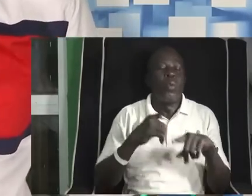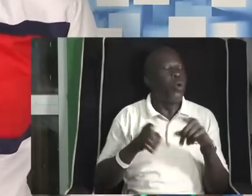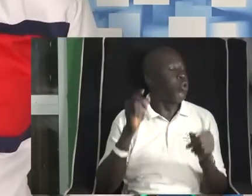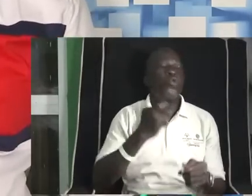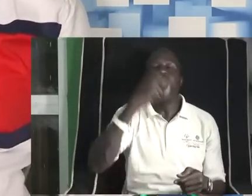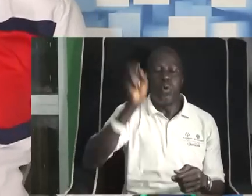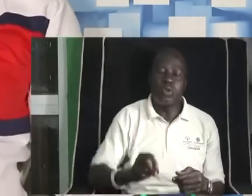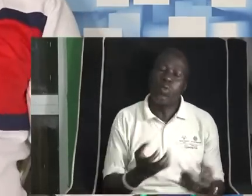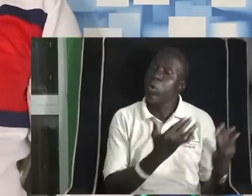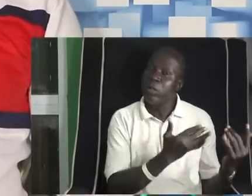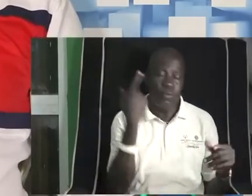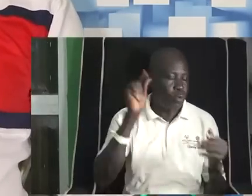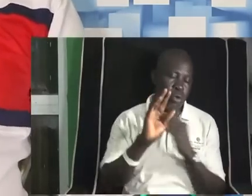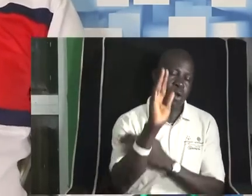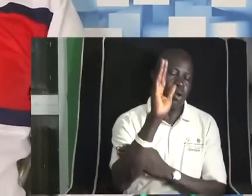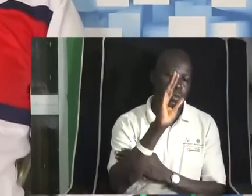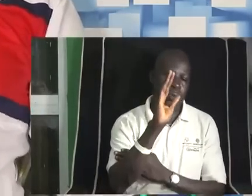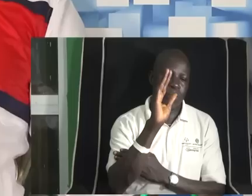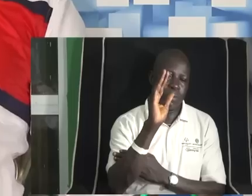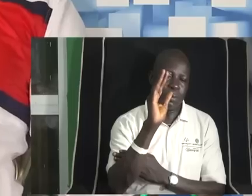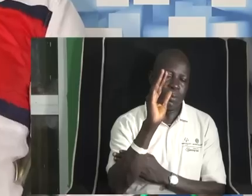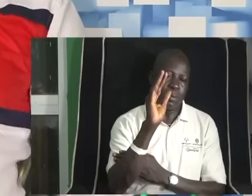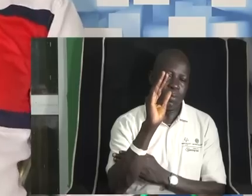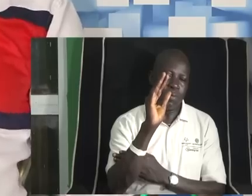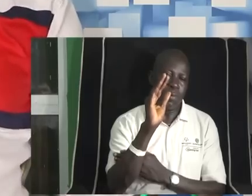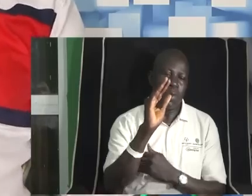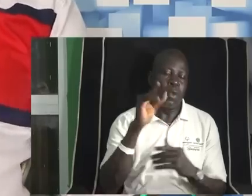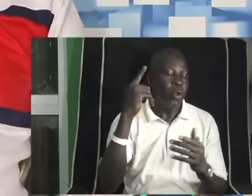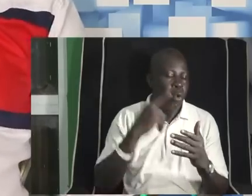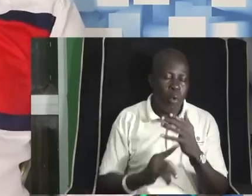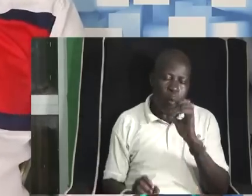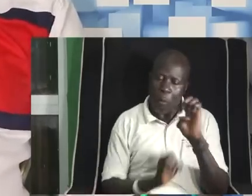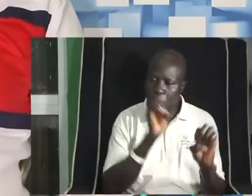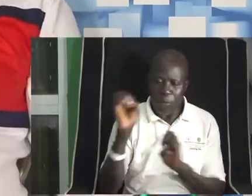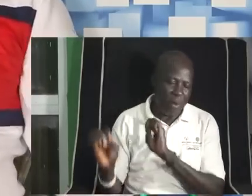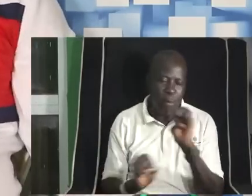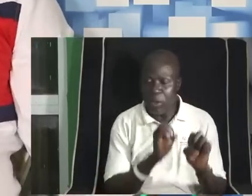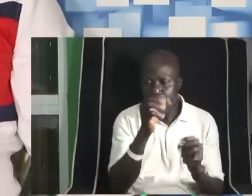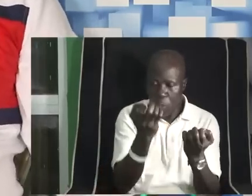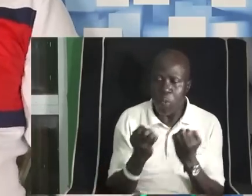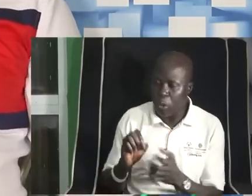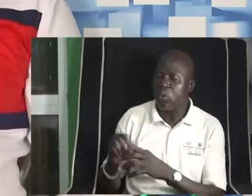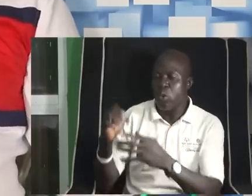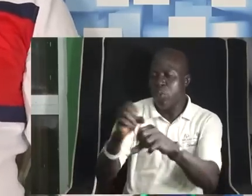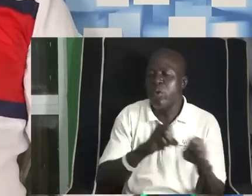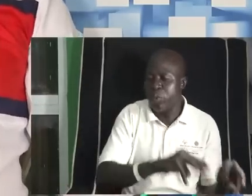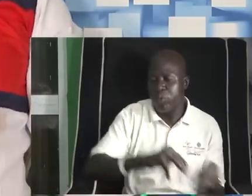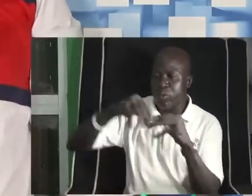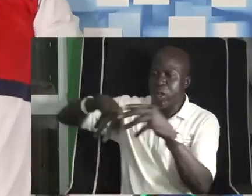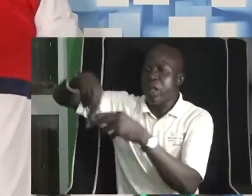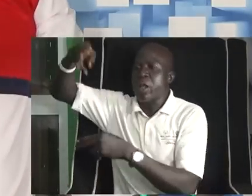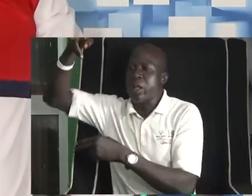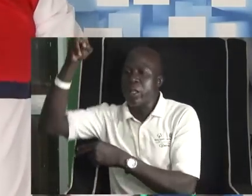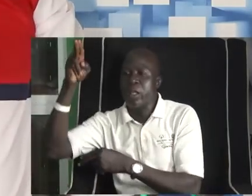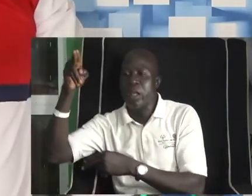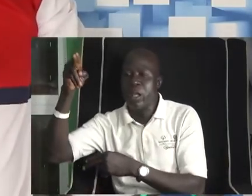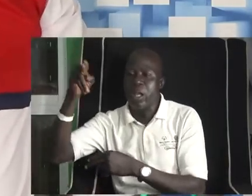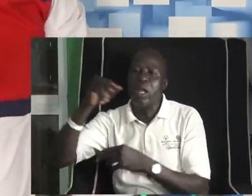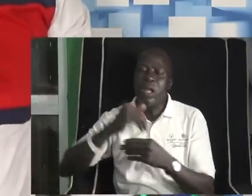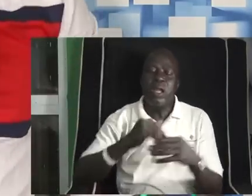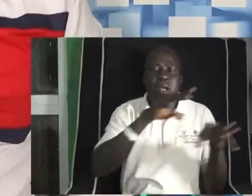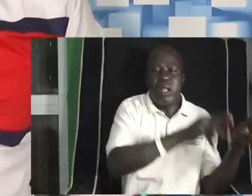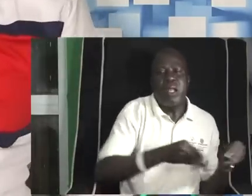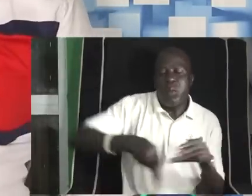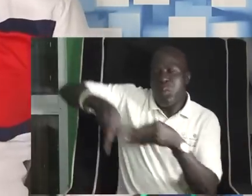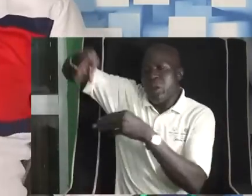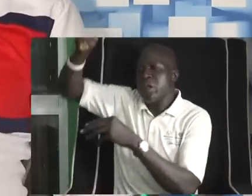But you must wait unto the Lord. Every mankind that wants to move higher. Okay,